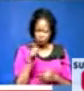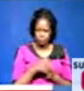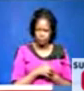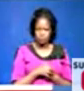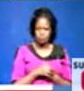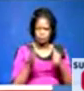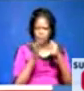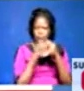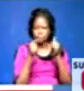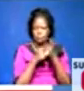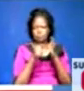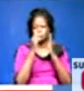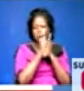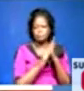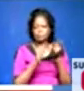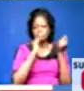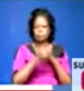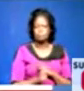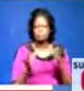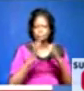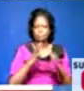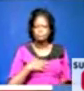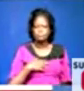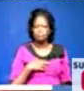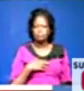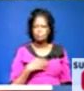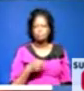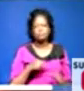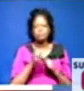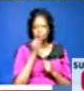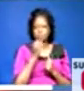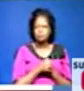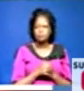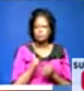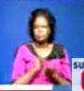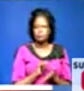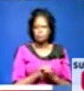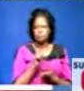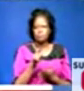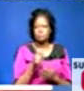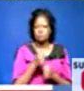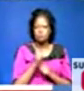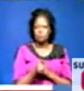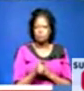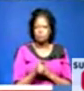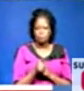9-point agenda for the transformation of my community is on food security. That really puts him in a very